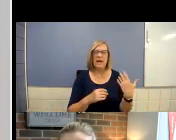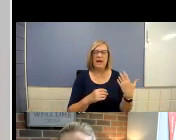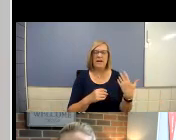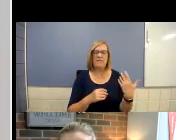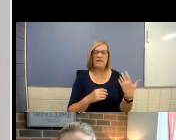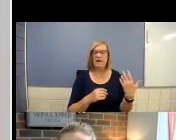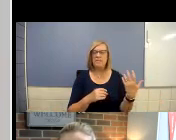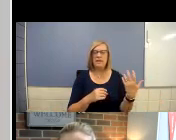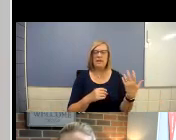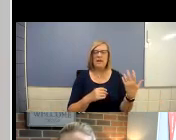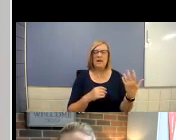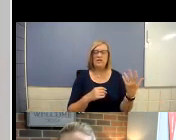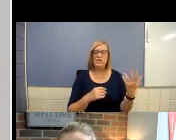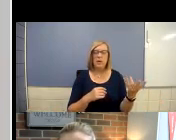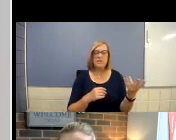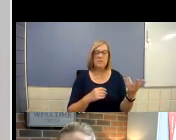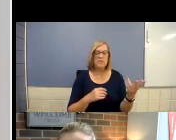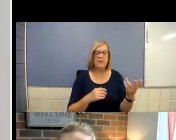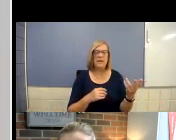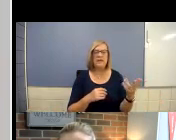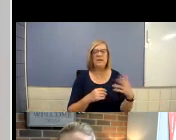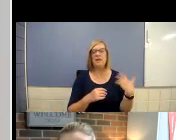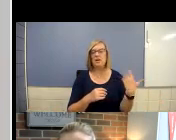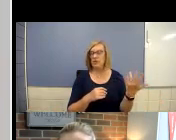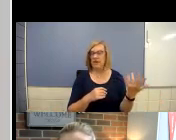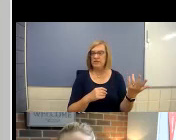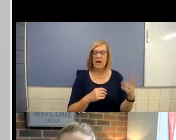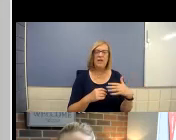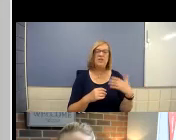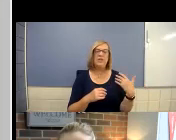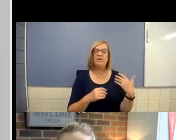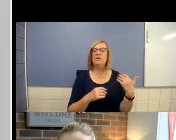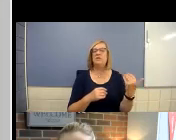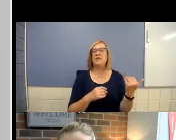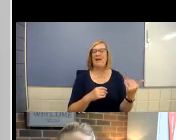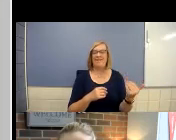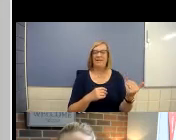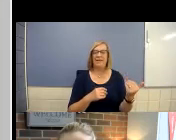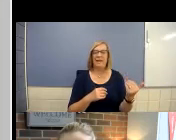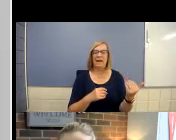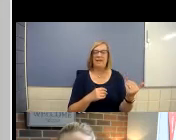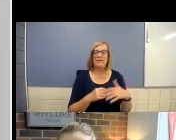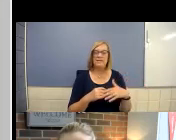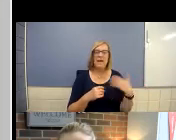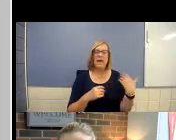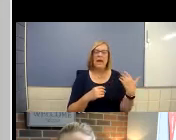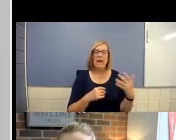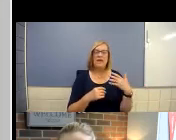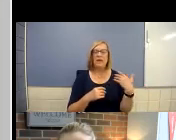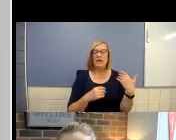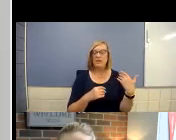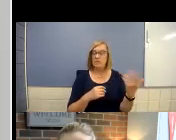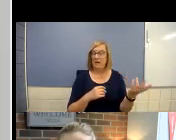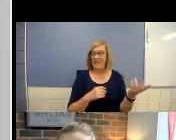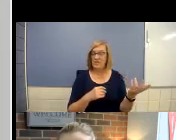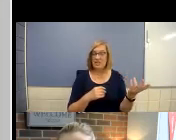We have a choice between cultural anthropology or introduction to ethics